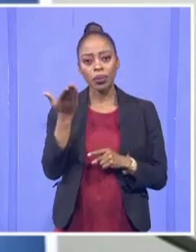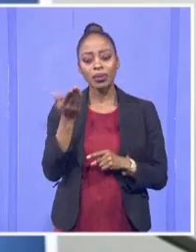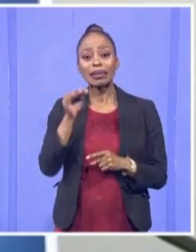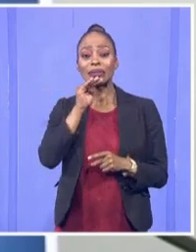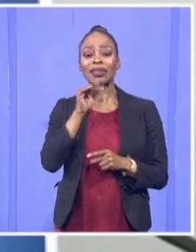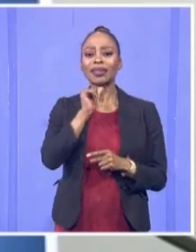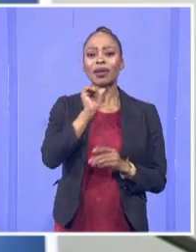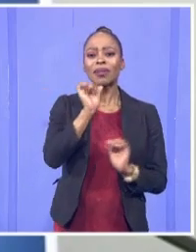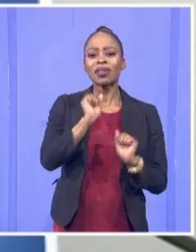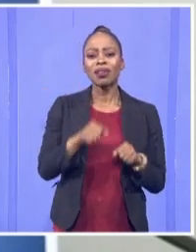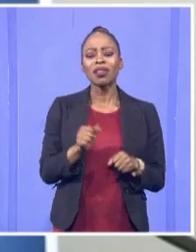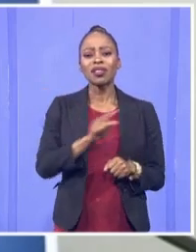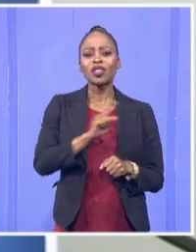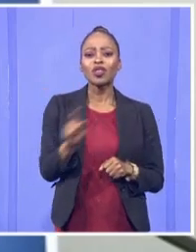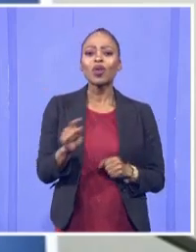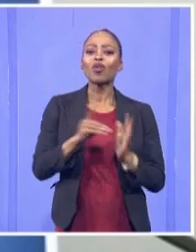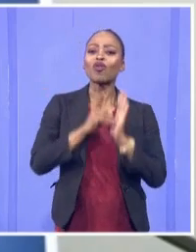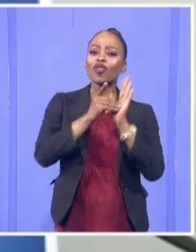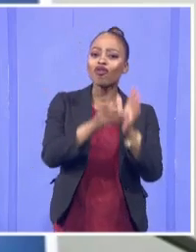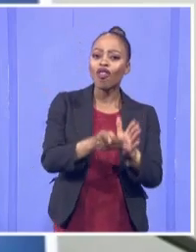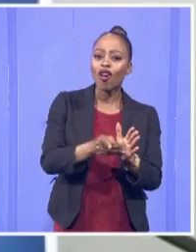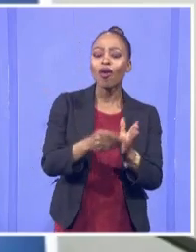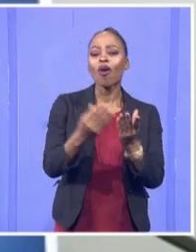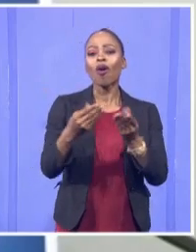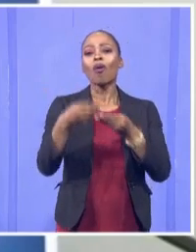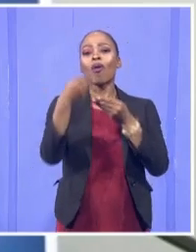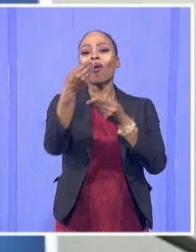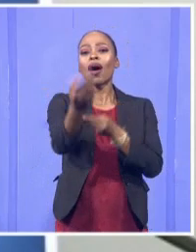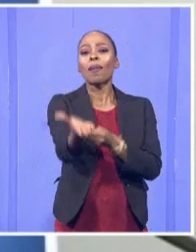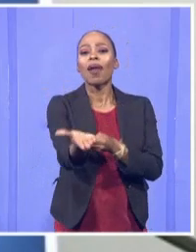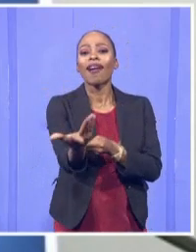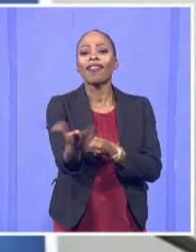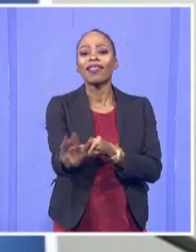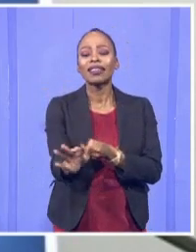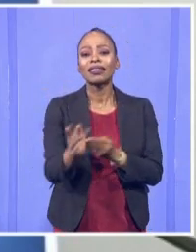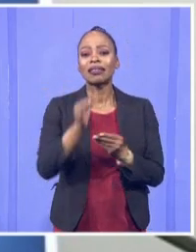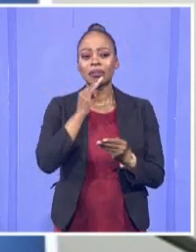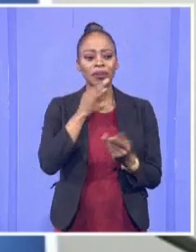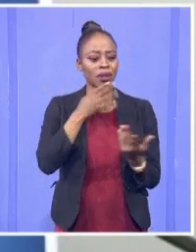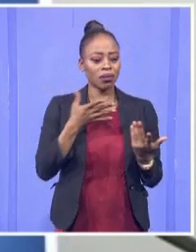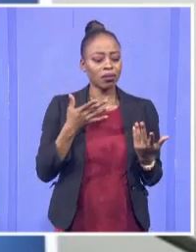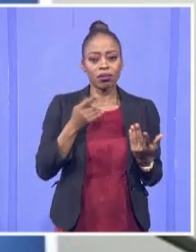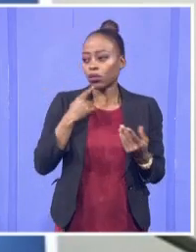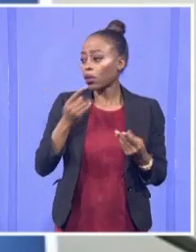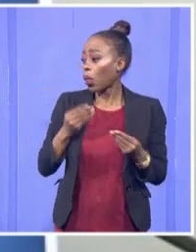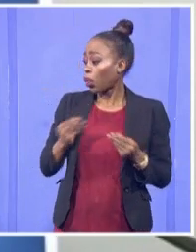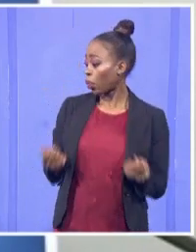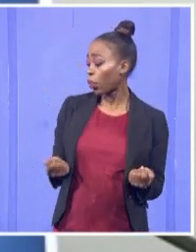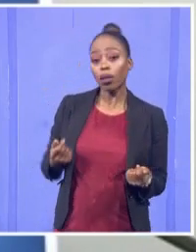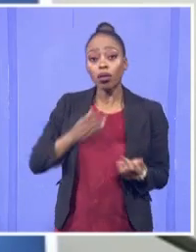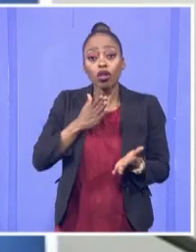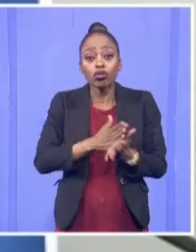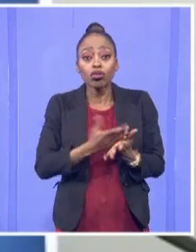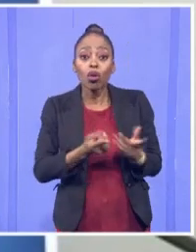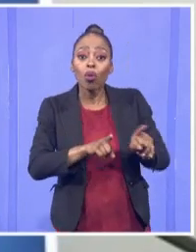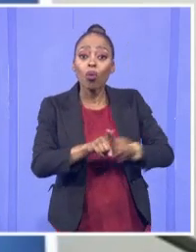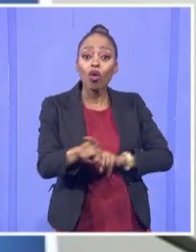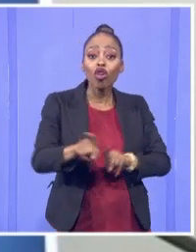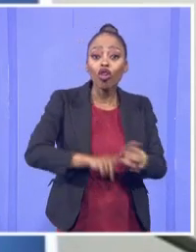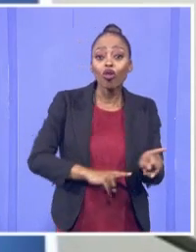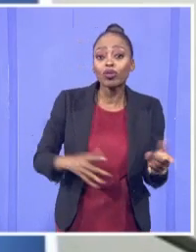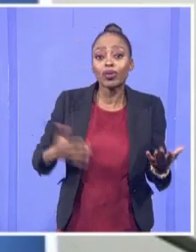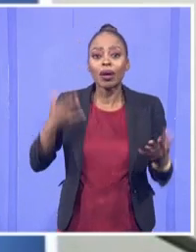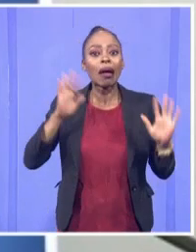if you have deposited your application, there was no accountability whether your application has been successful or